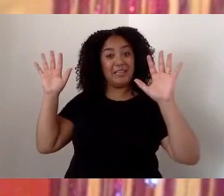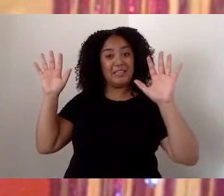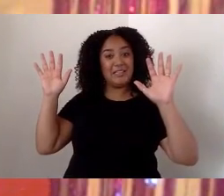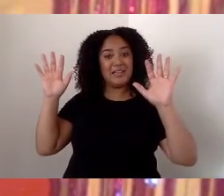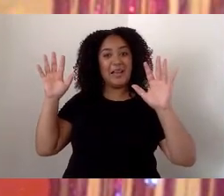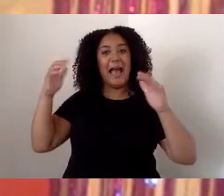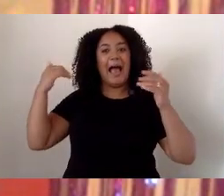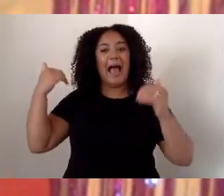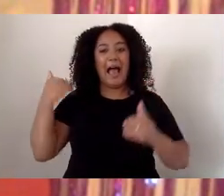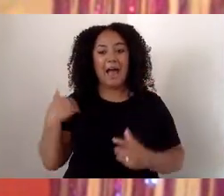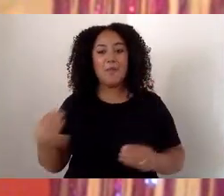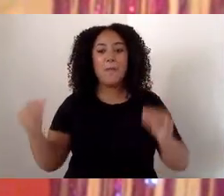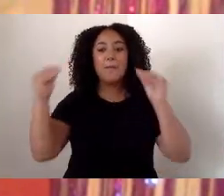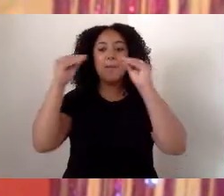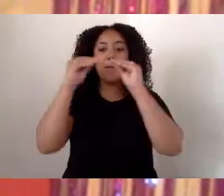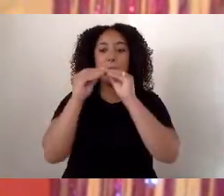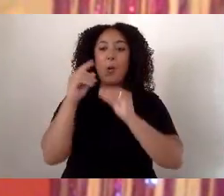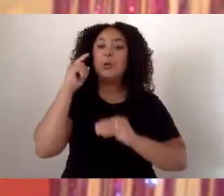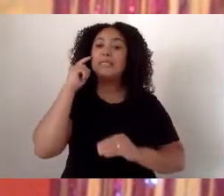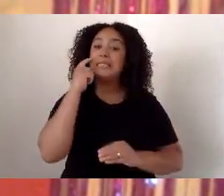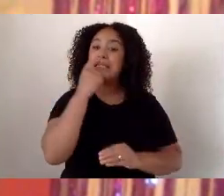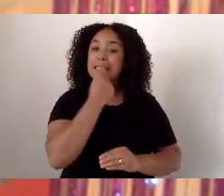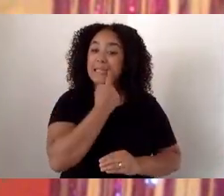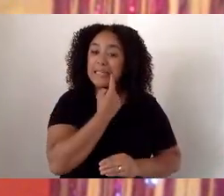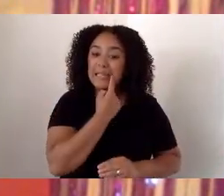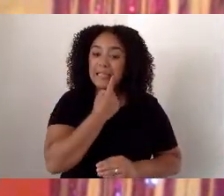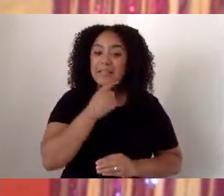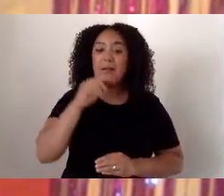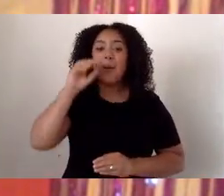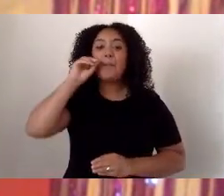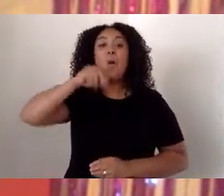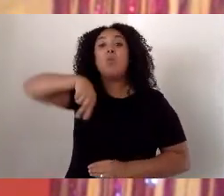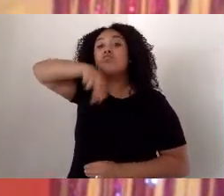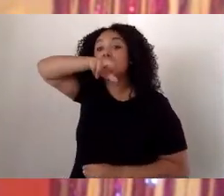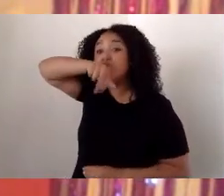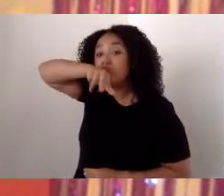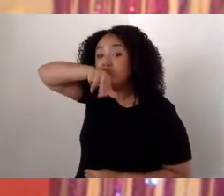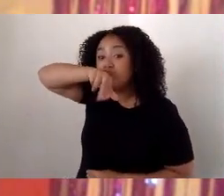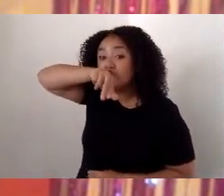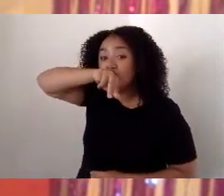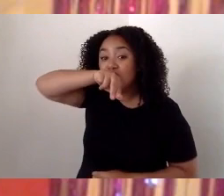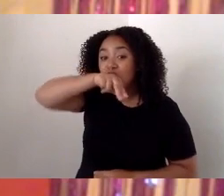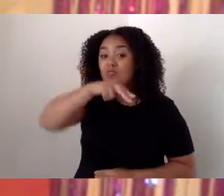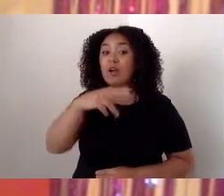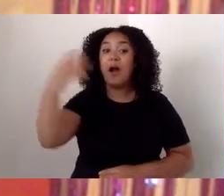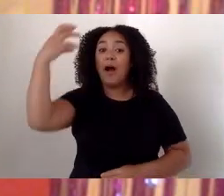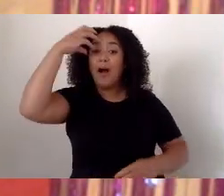teeth. I've added a little bit of a longer tongue and some eyes.